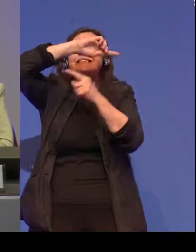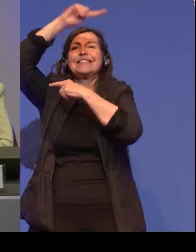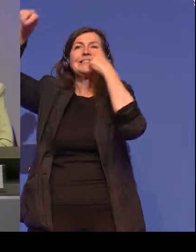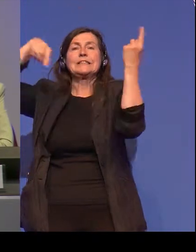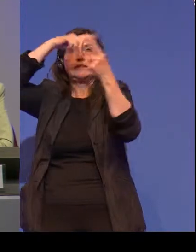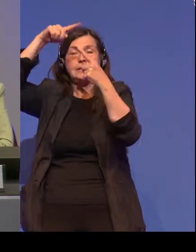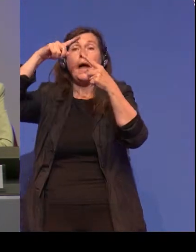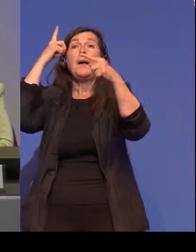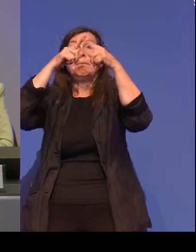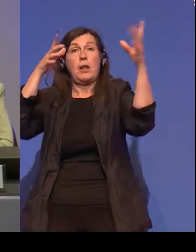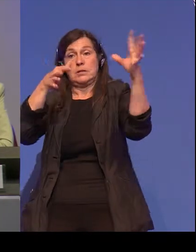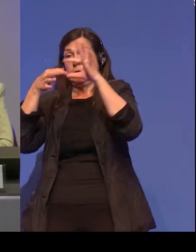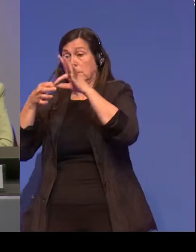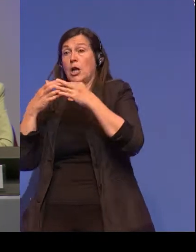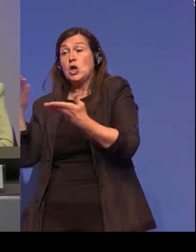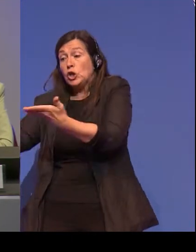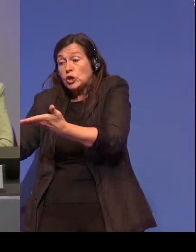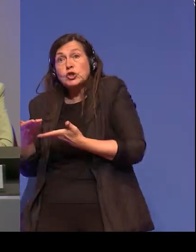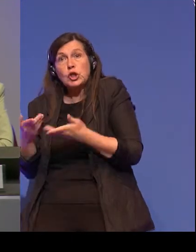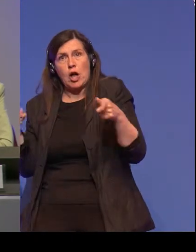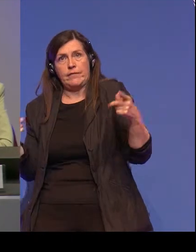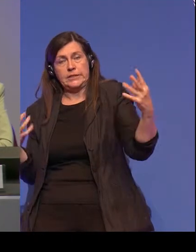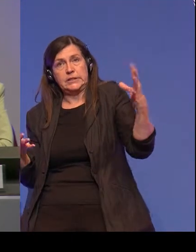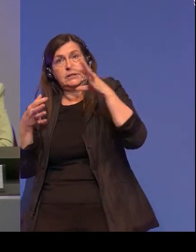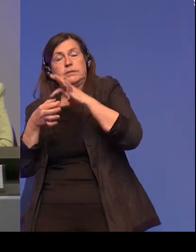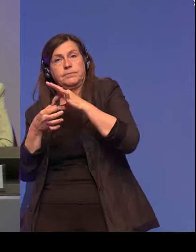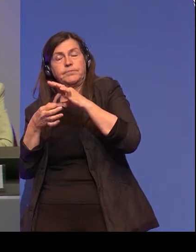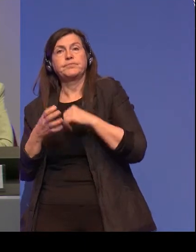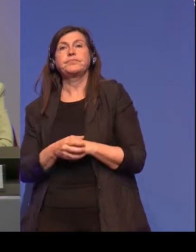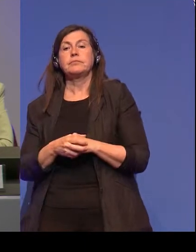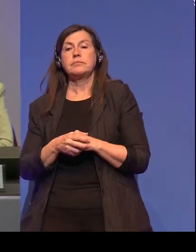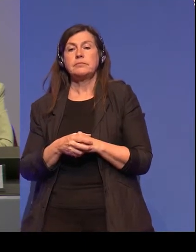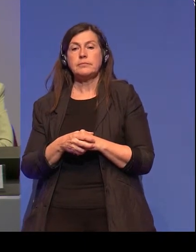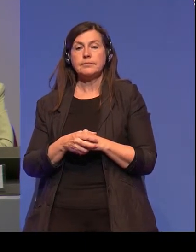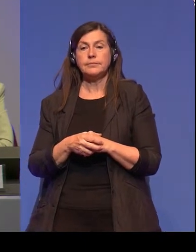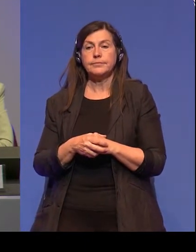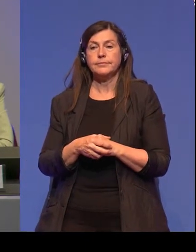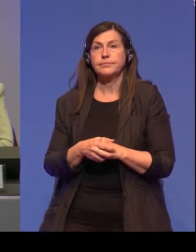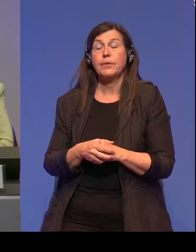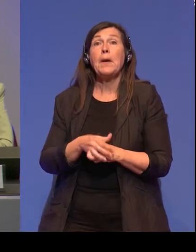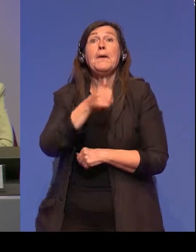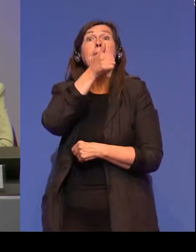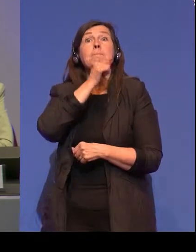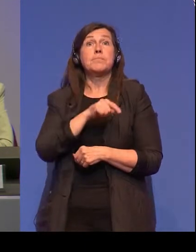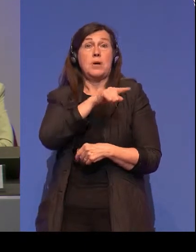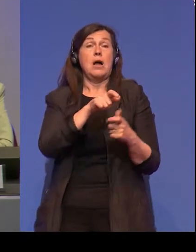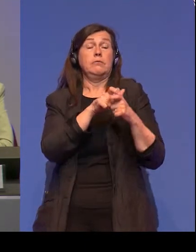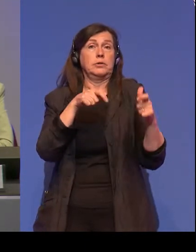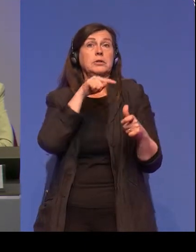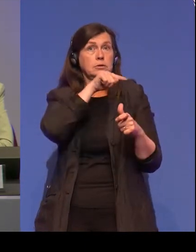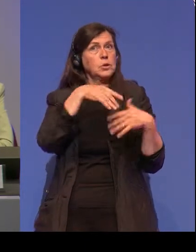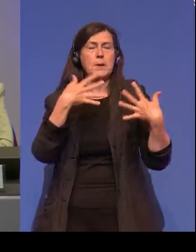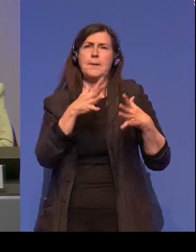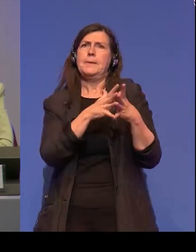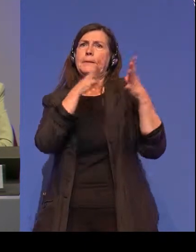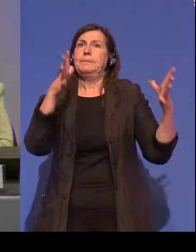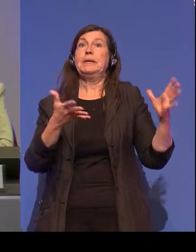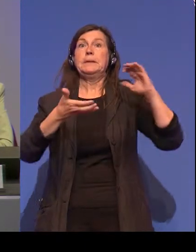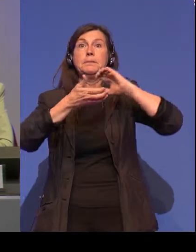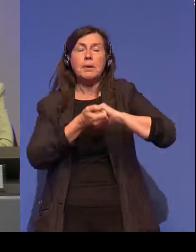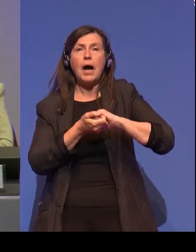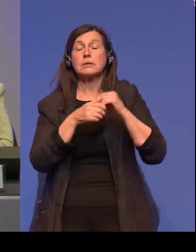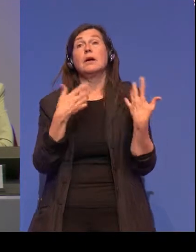us. Finally, the private sector and business entities have emerged as an essential partners to reduce economic and human